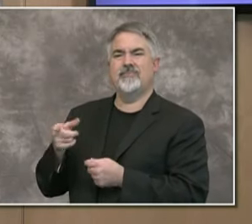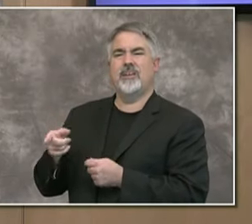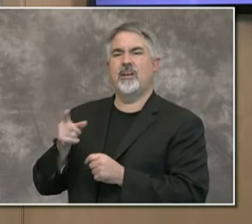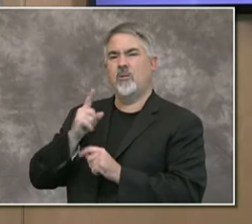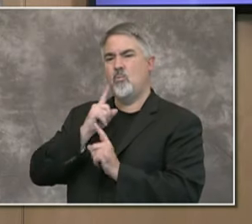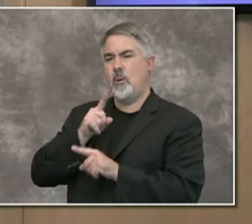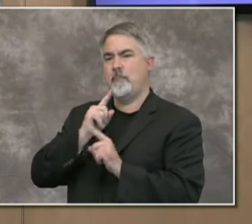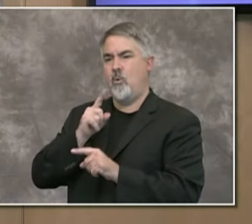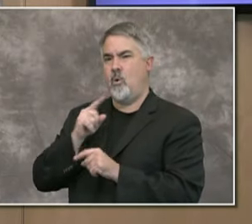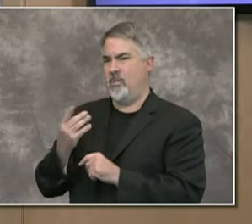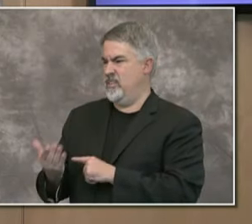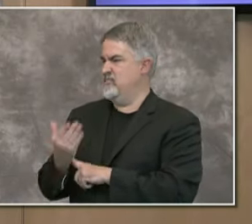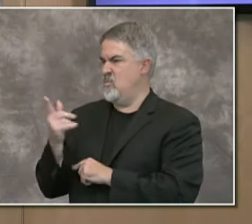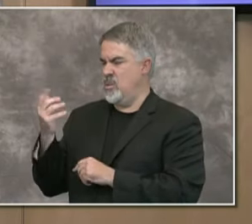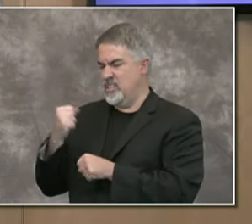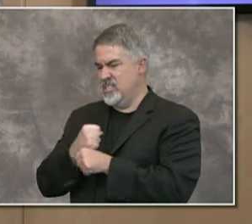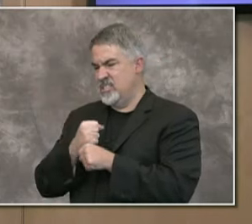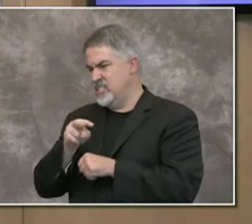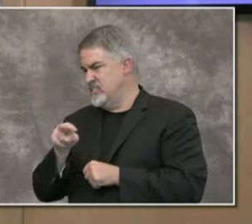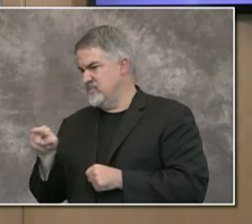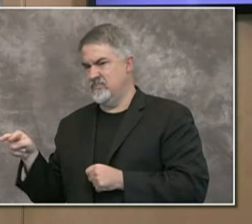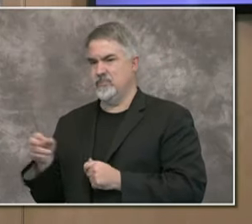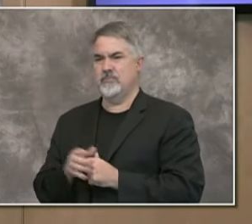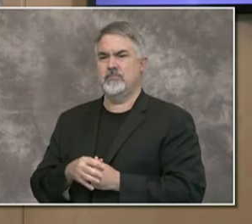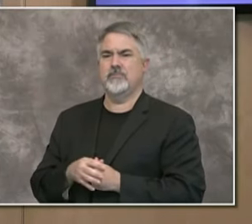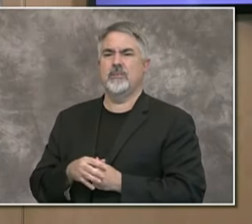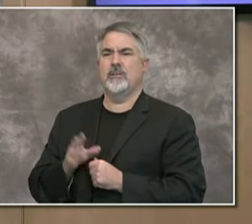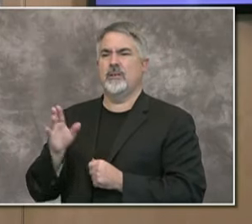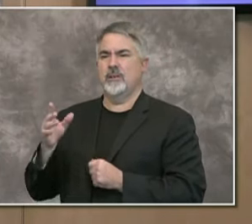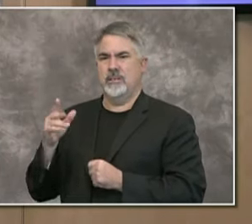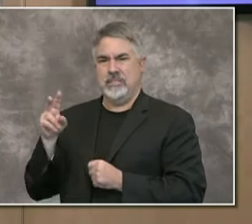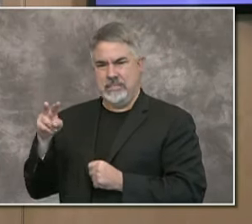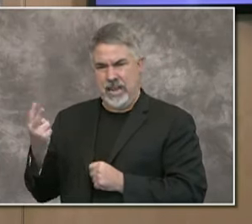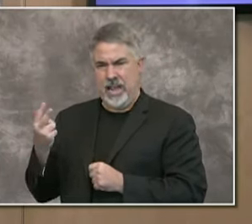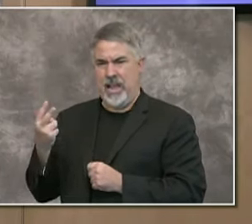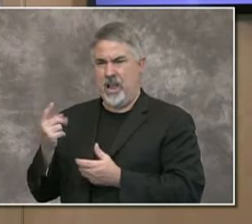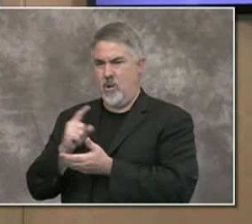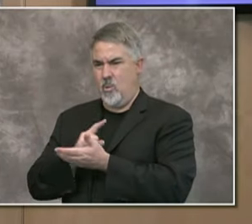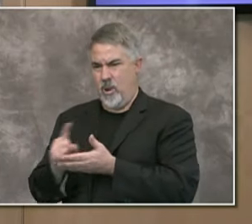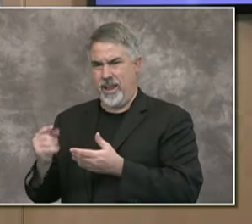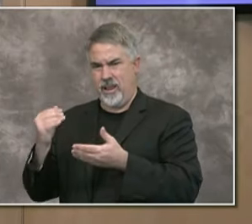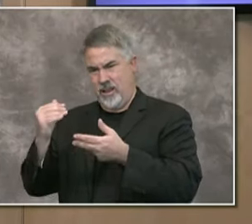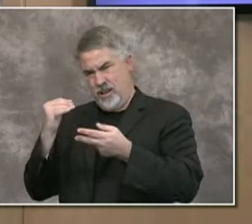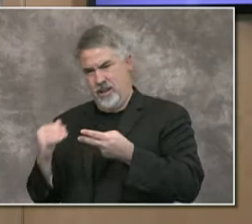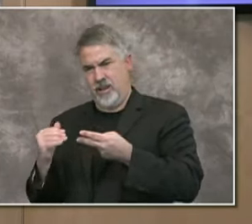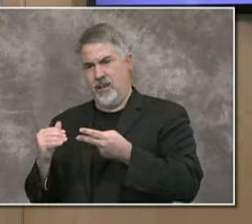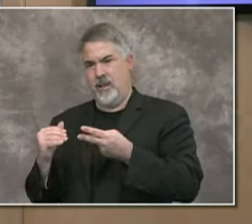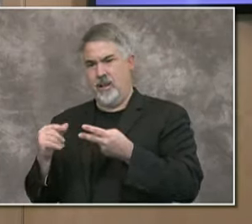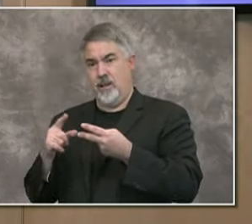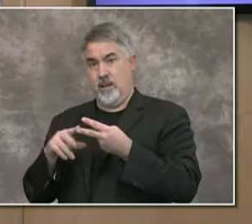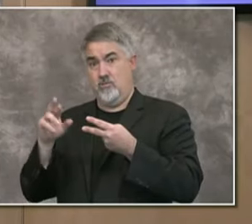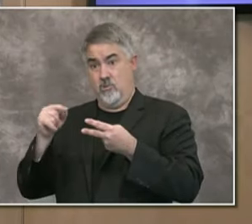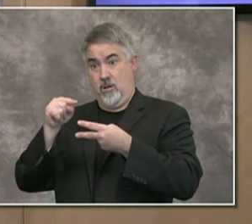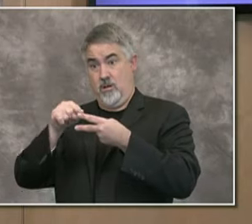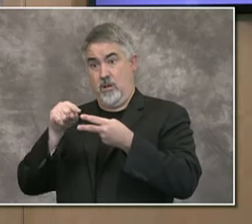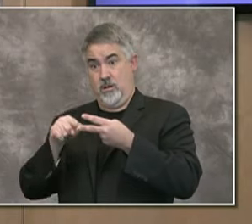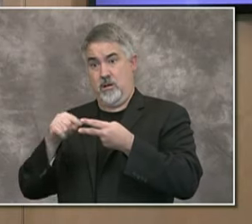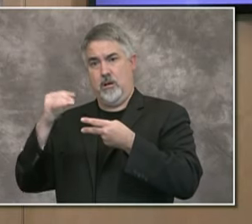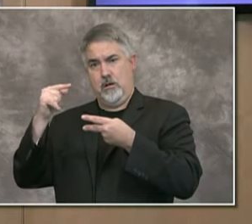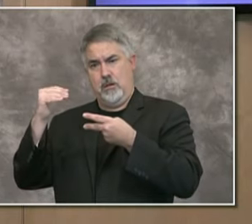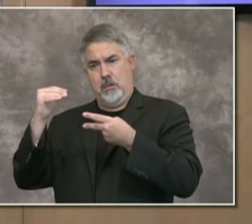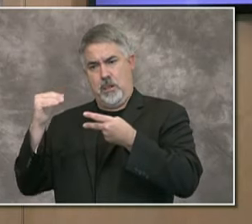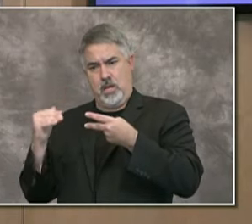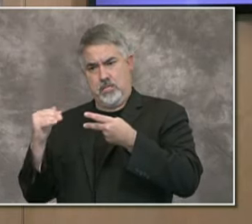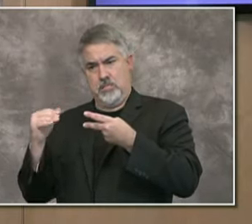morning, and once again, for the second week in a row, we see very low influenza case totals. For the